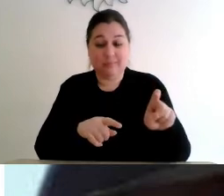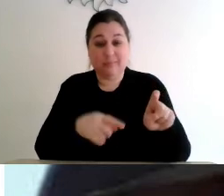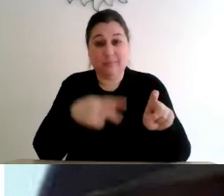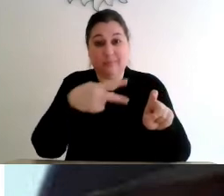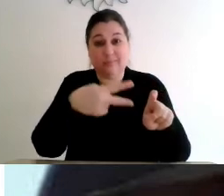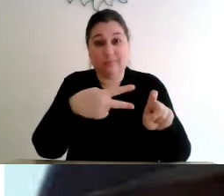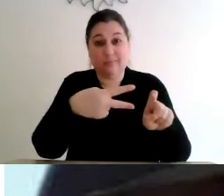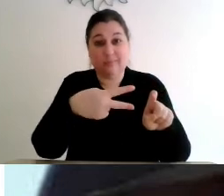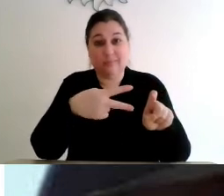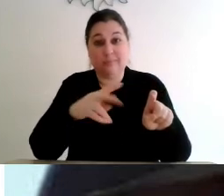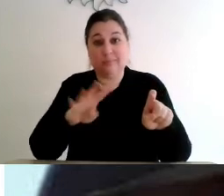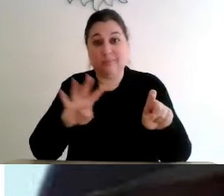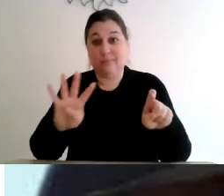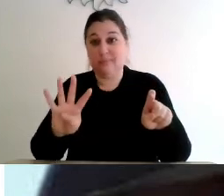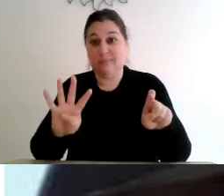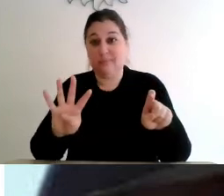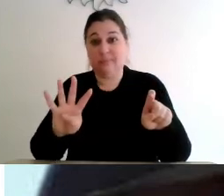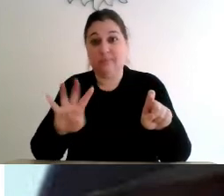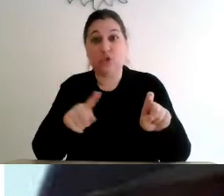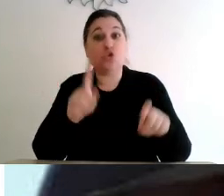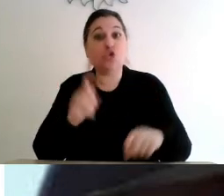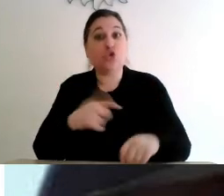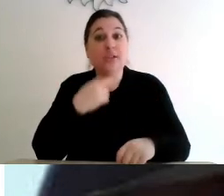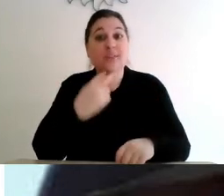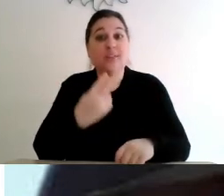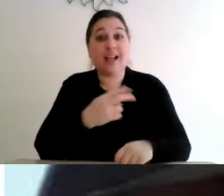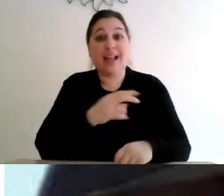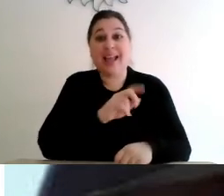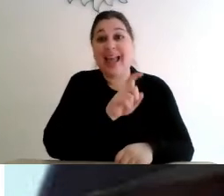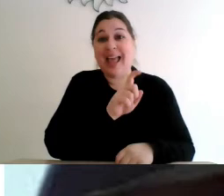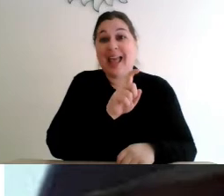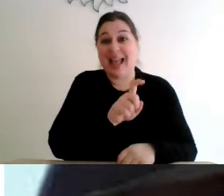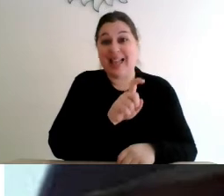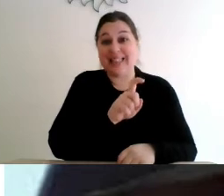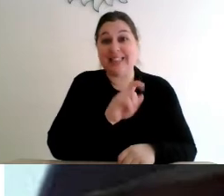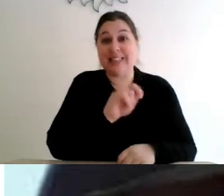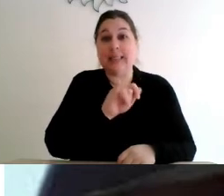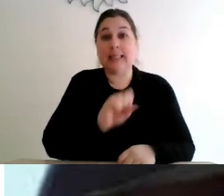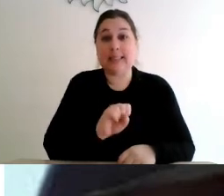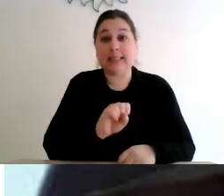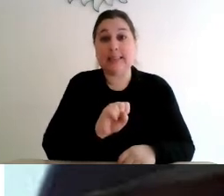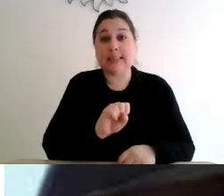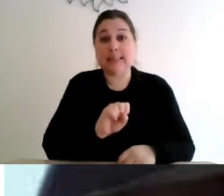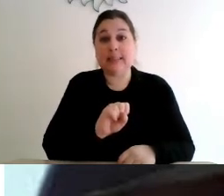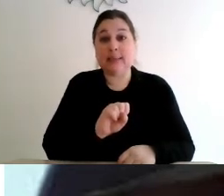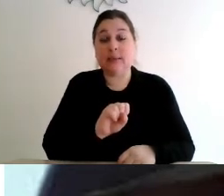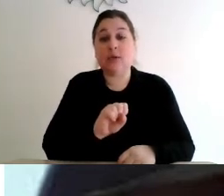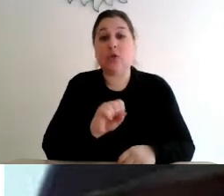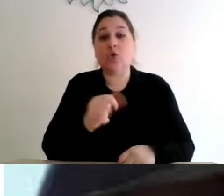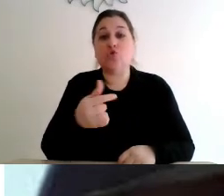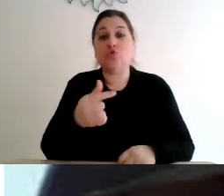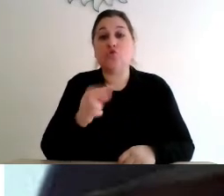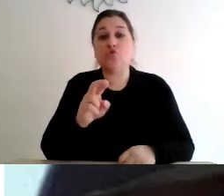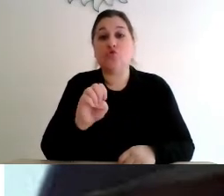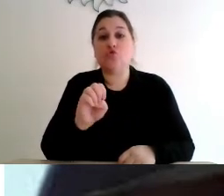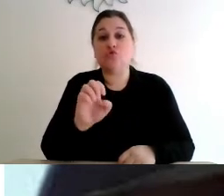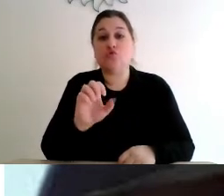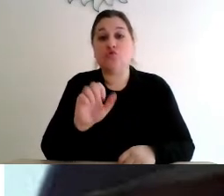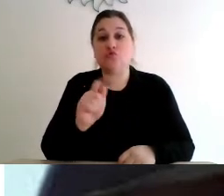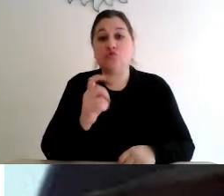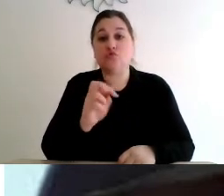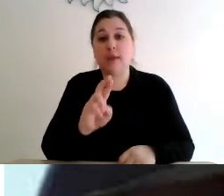how I should say it is x is greater than 4 because this is the greater than symbol.